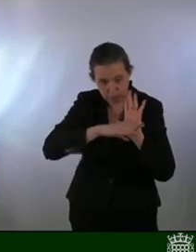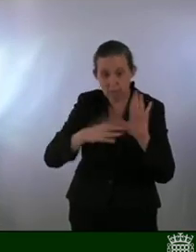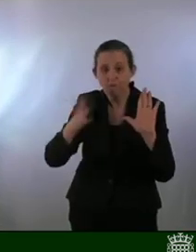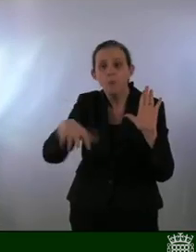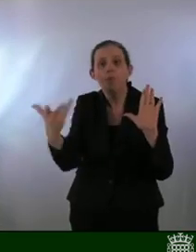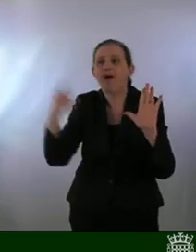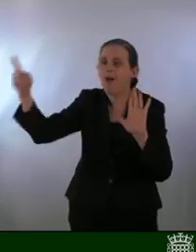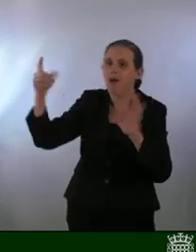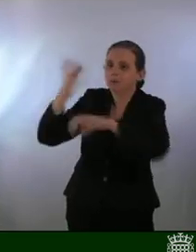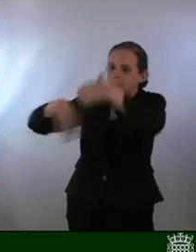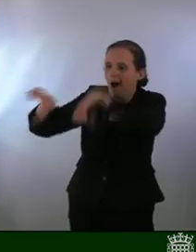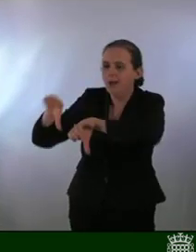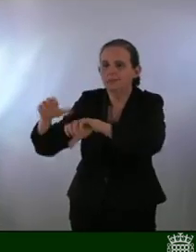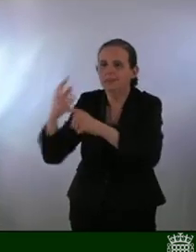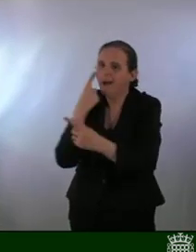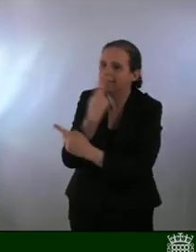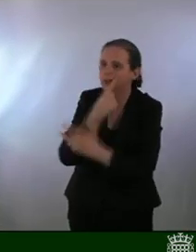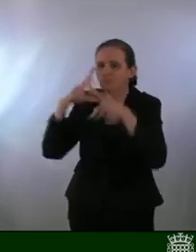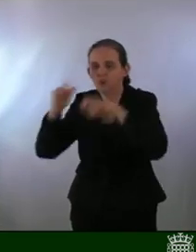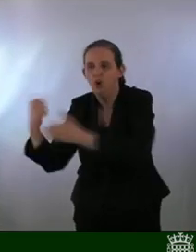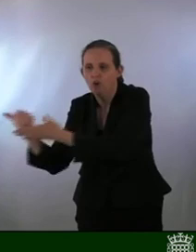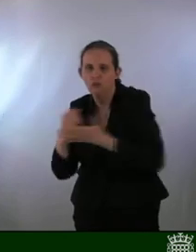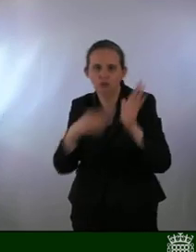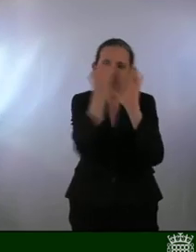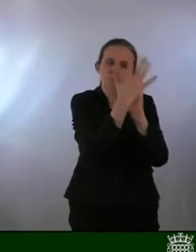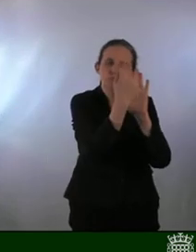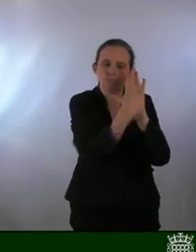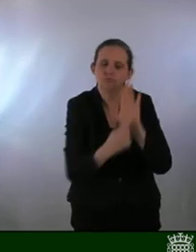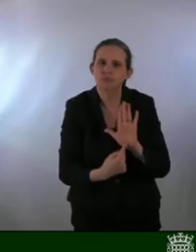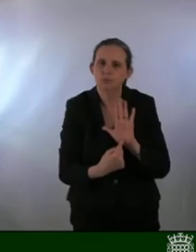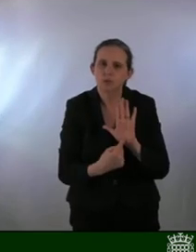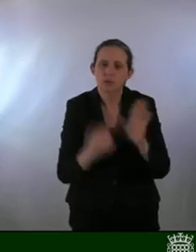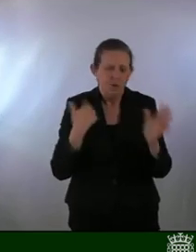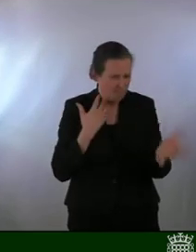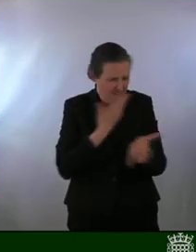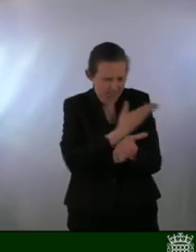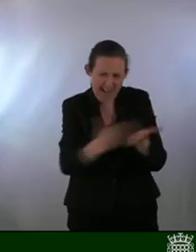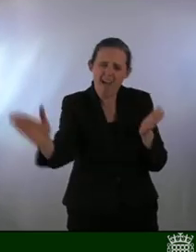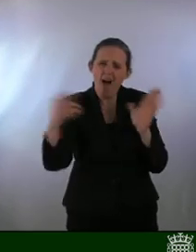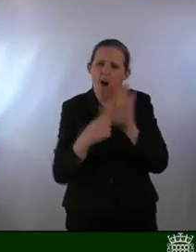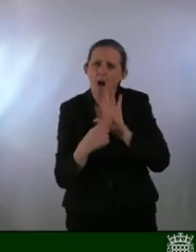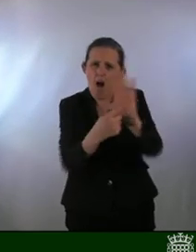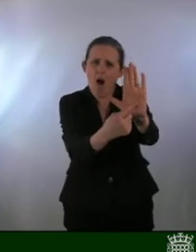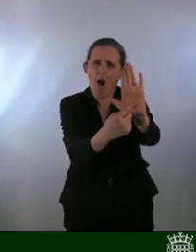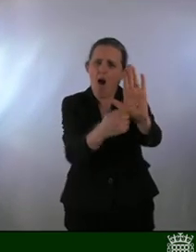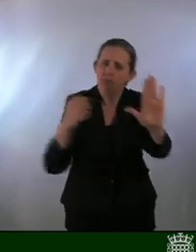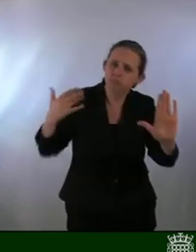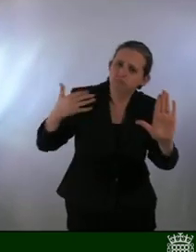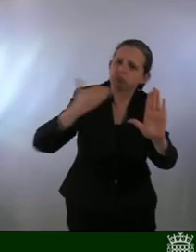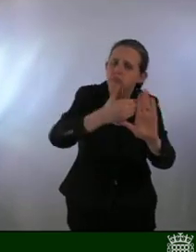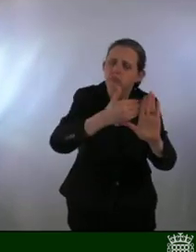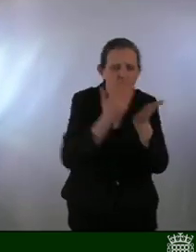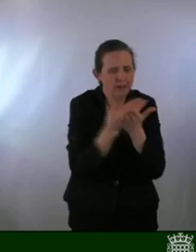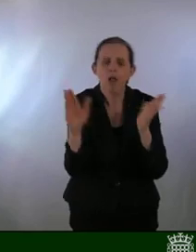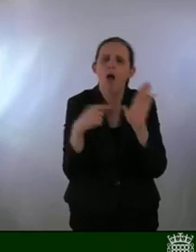much transparency as possible, and we have exhibited unprecedented transparency in this crisis so far,